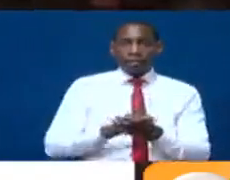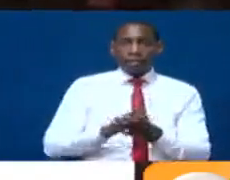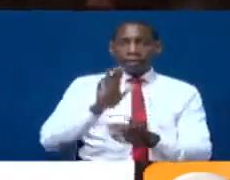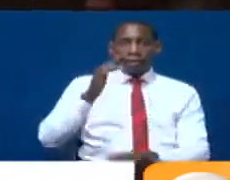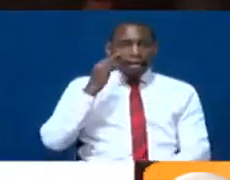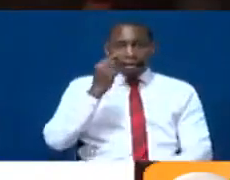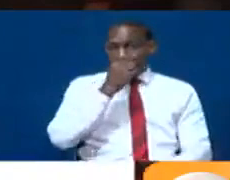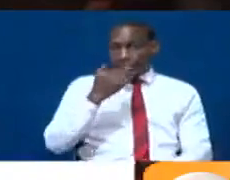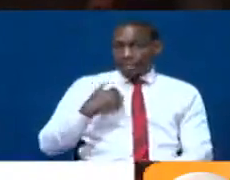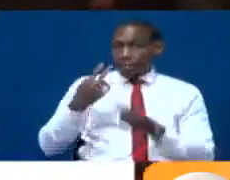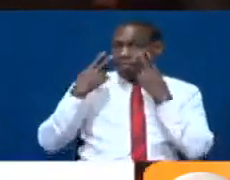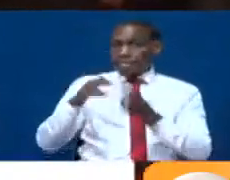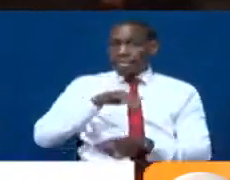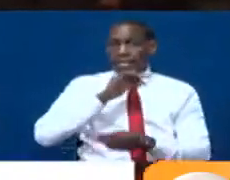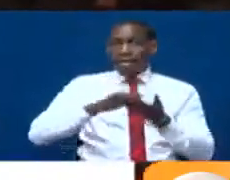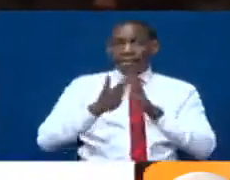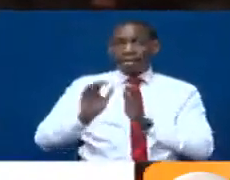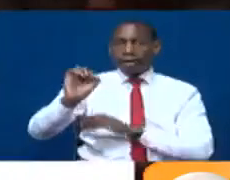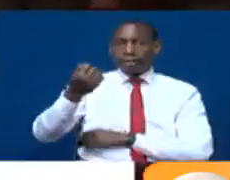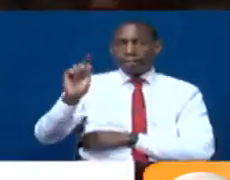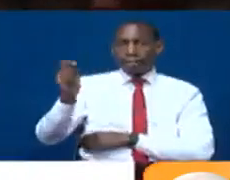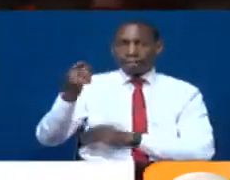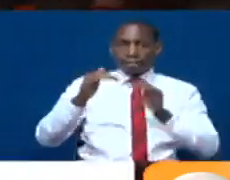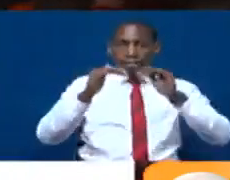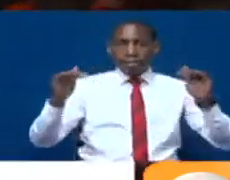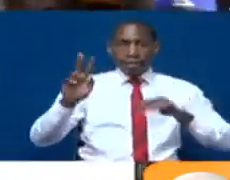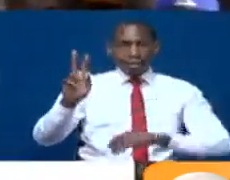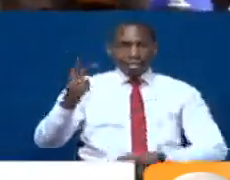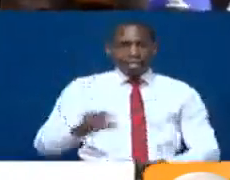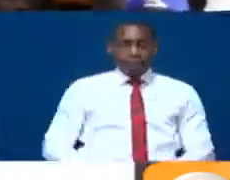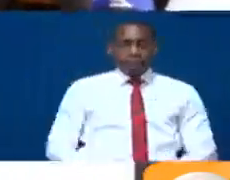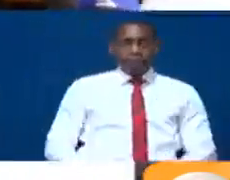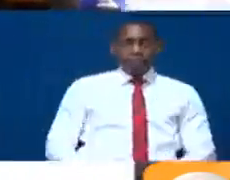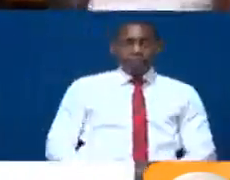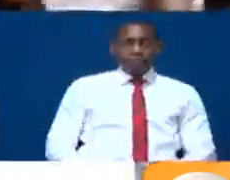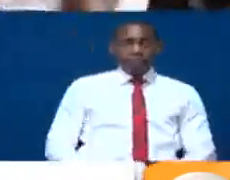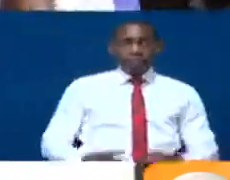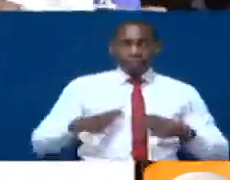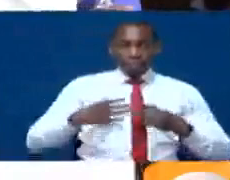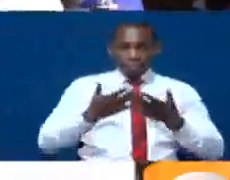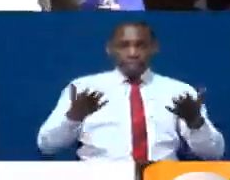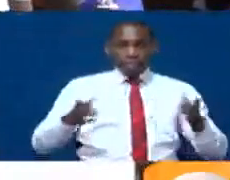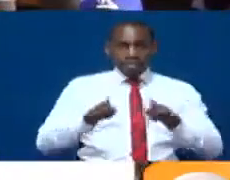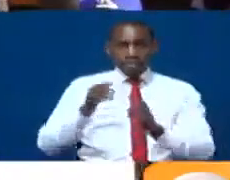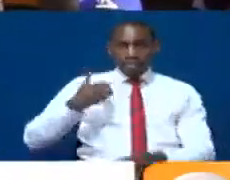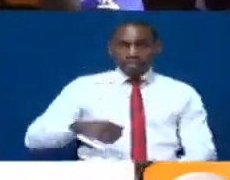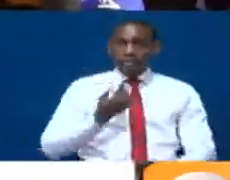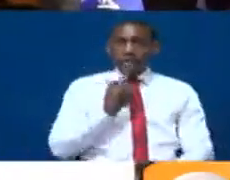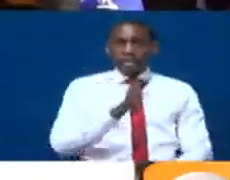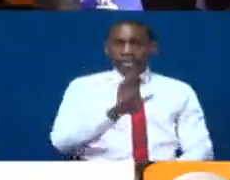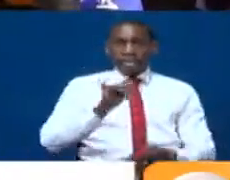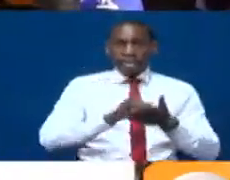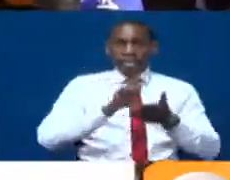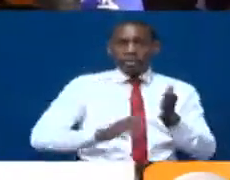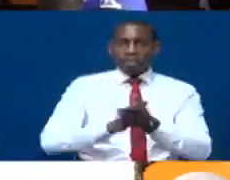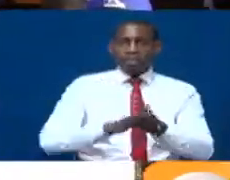see Raila is going to be the fifth president of the Republic of Kenya. Watu kama wawendo, mimi Walter Owino nimewaambia